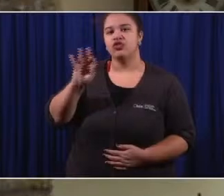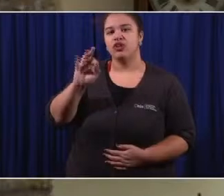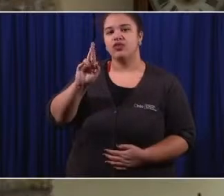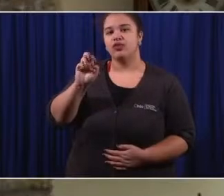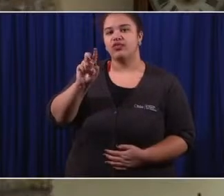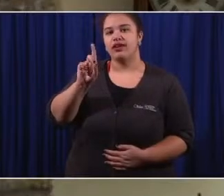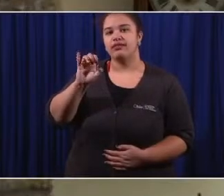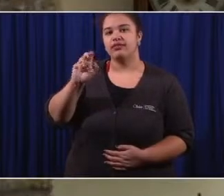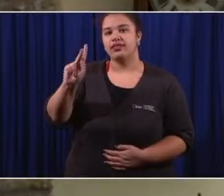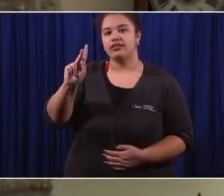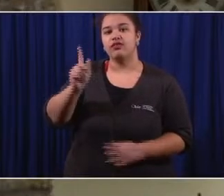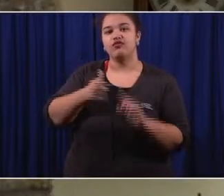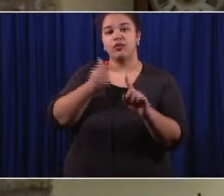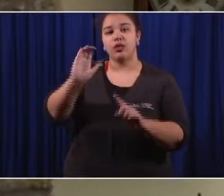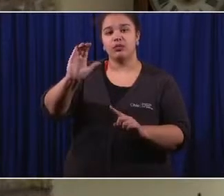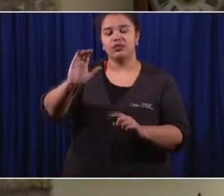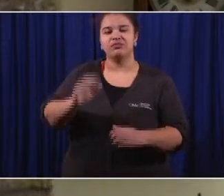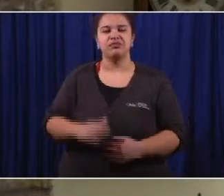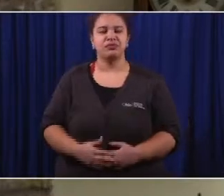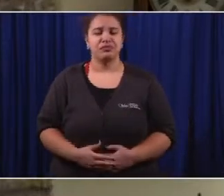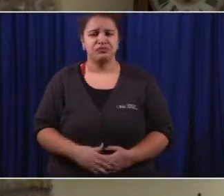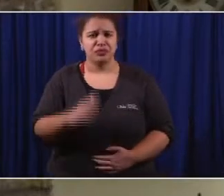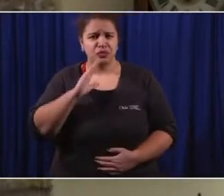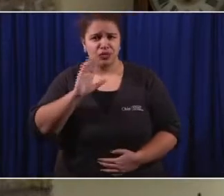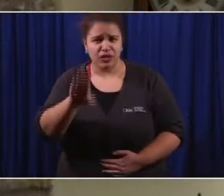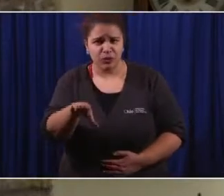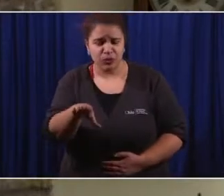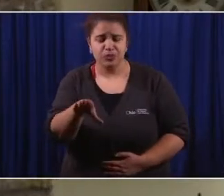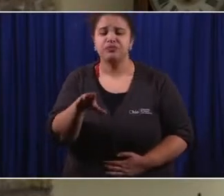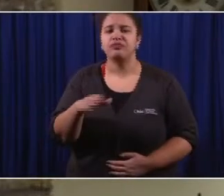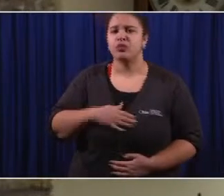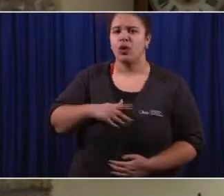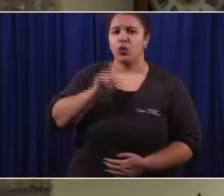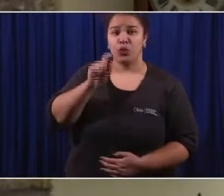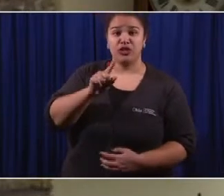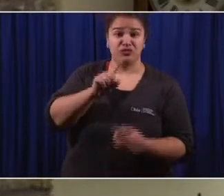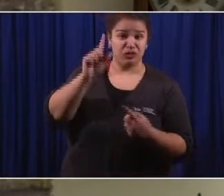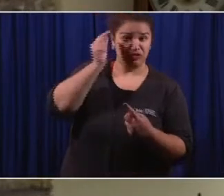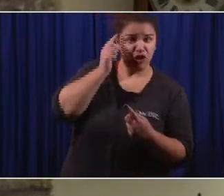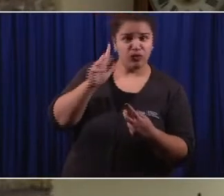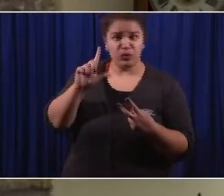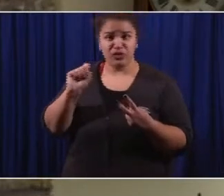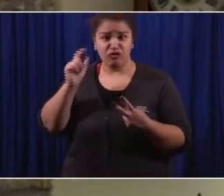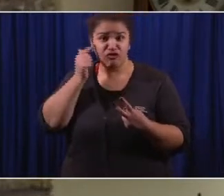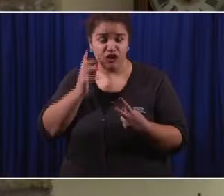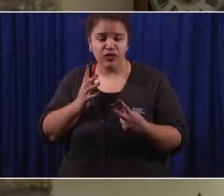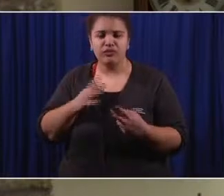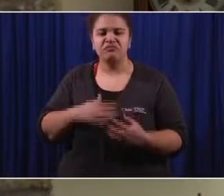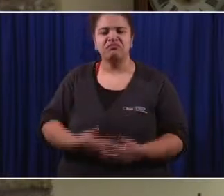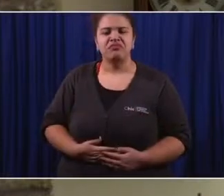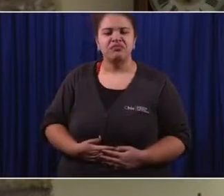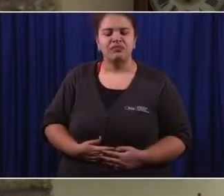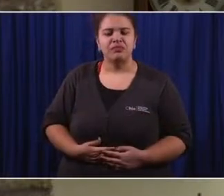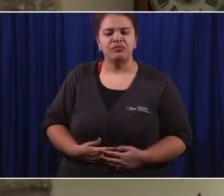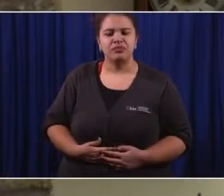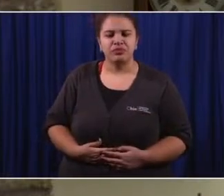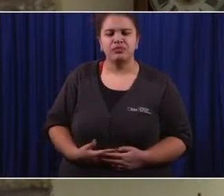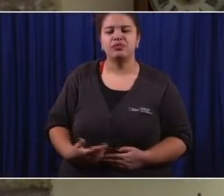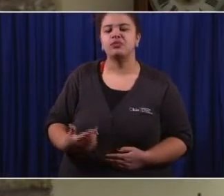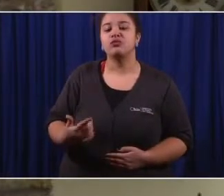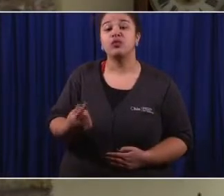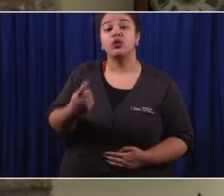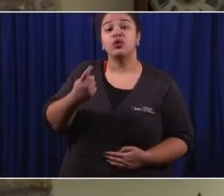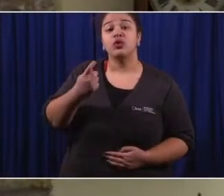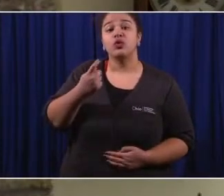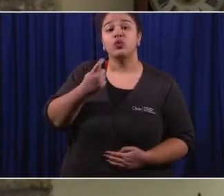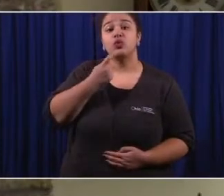afternoon to you, Governor. Question for both you and the Lieutenant Governor today. I understand that you'd faced some pressure to join the president